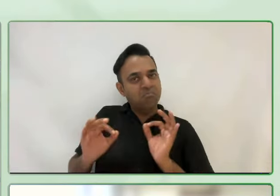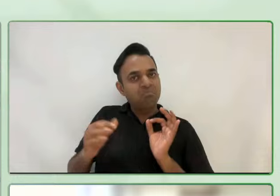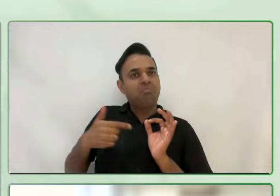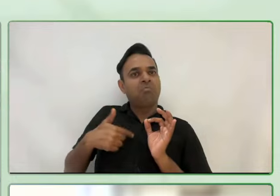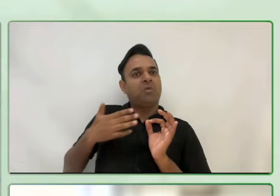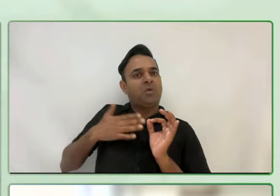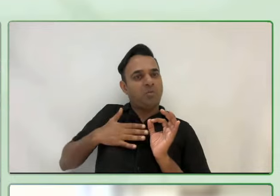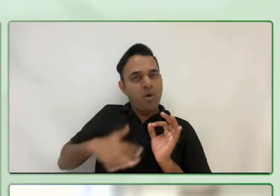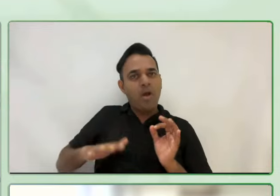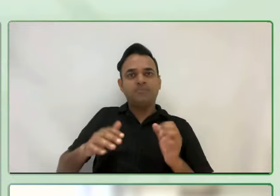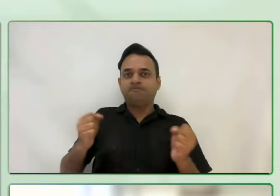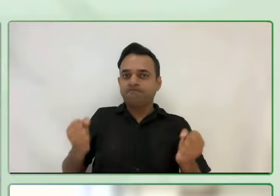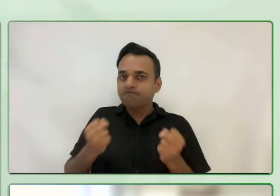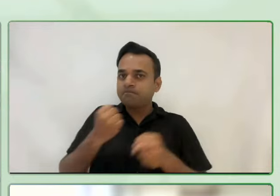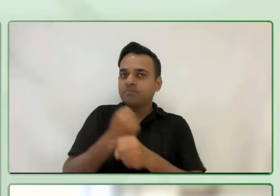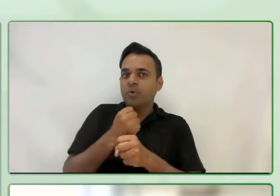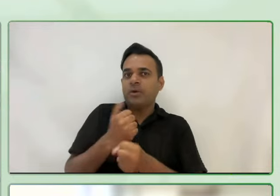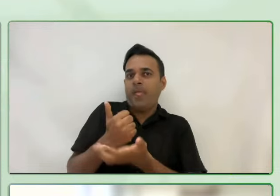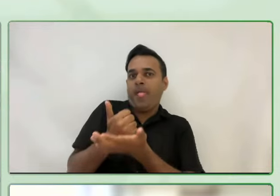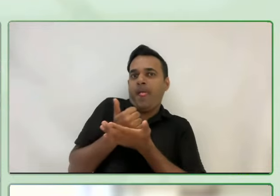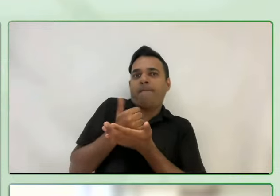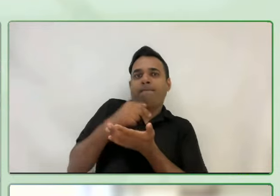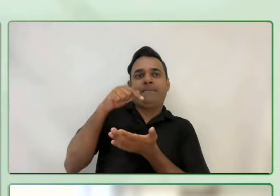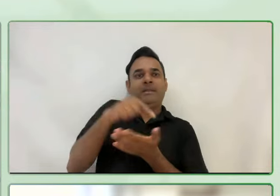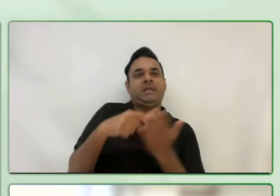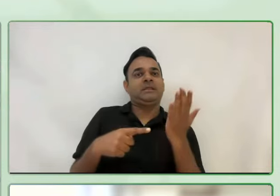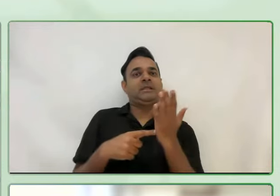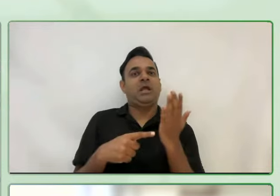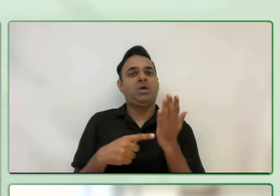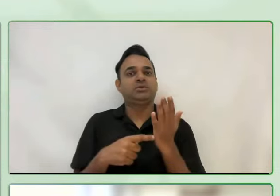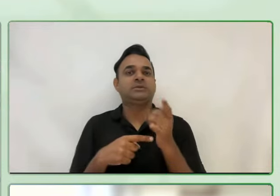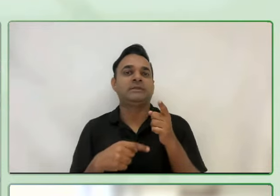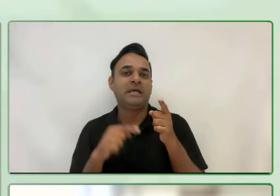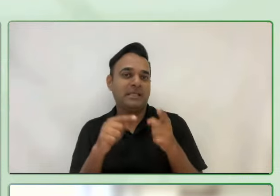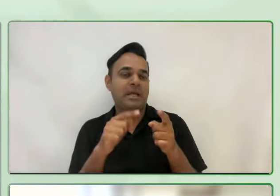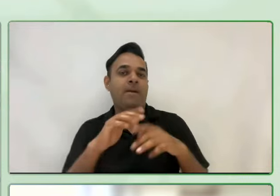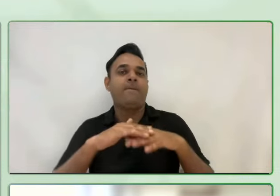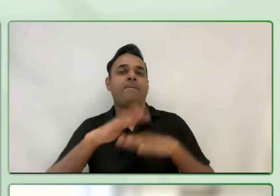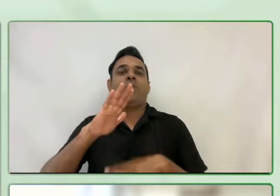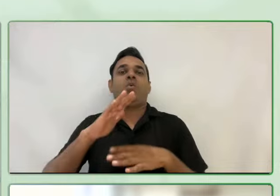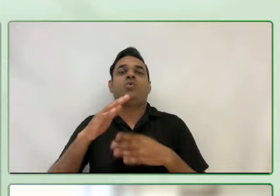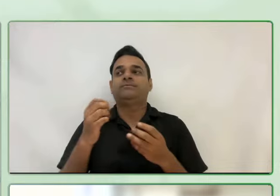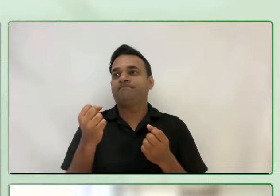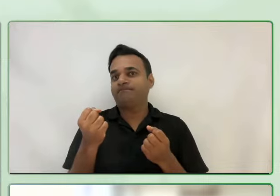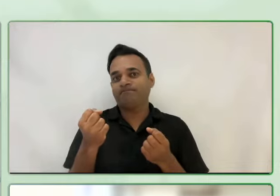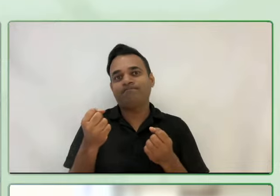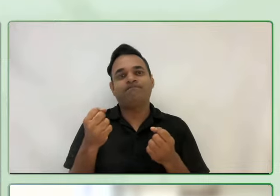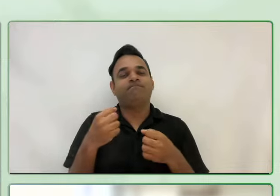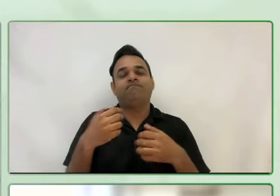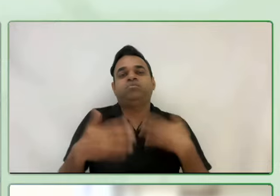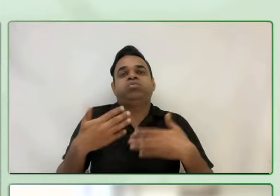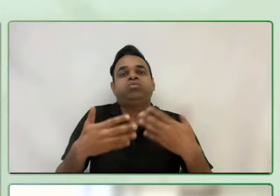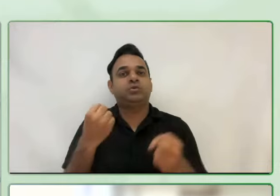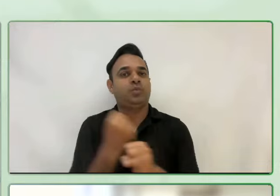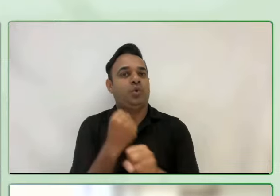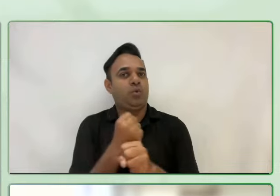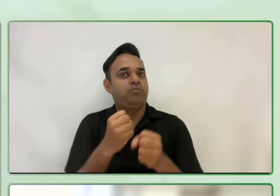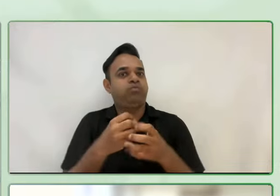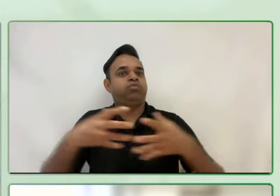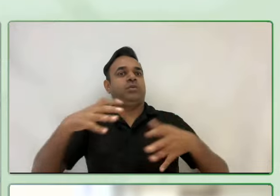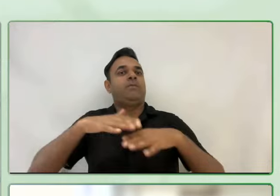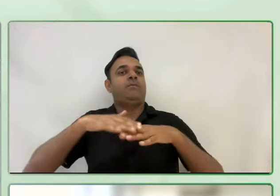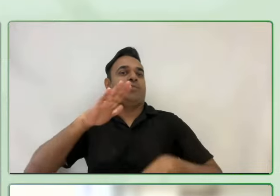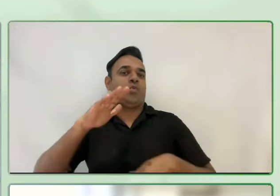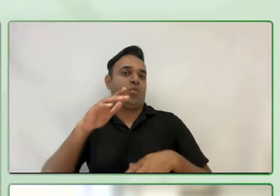And I think on the trust, it's interesting that Andy Garrett, who manages the process worldwide that delivers adjustments